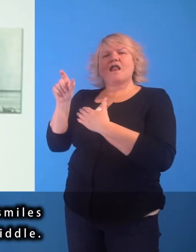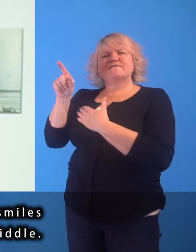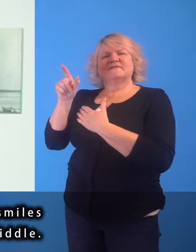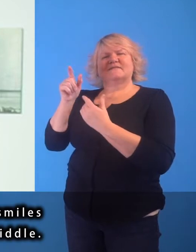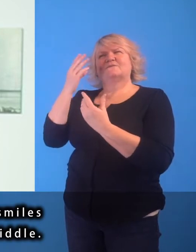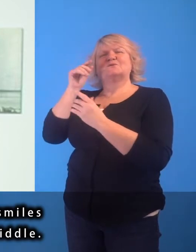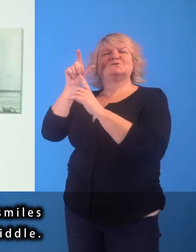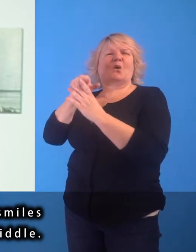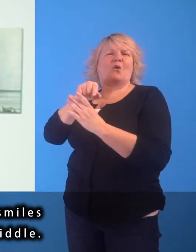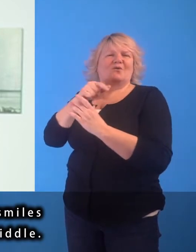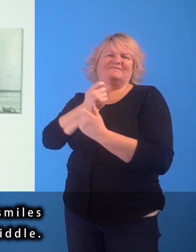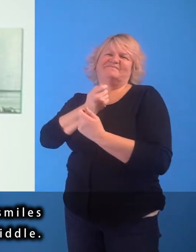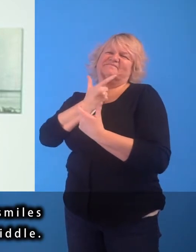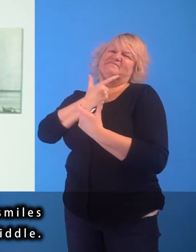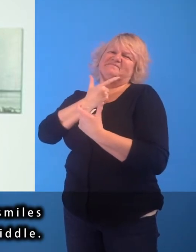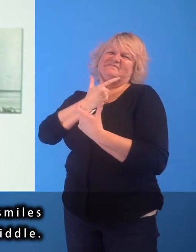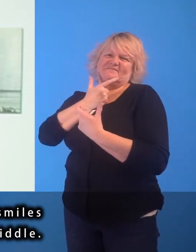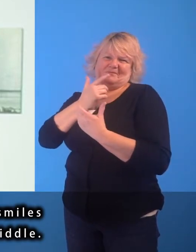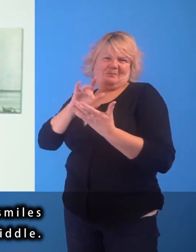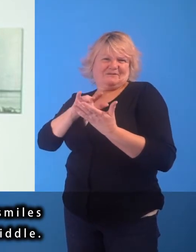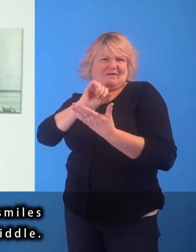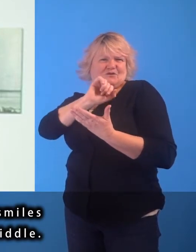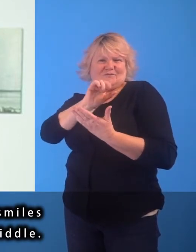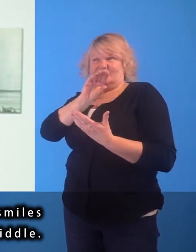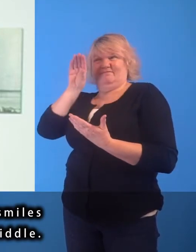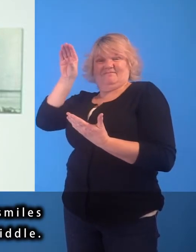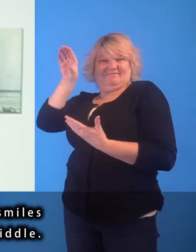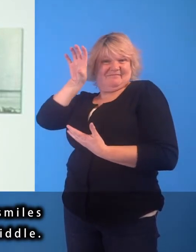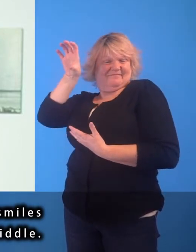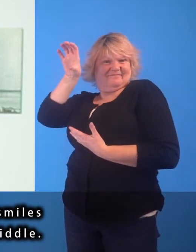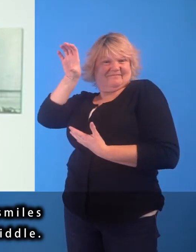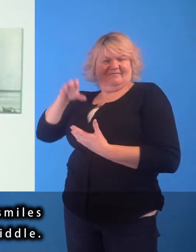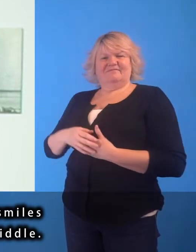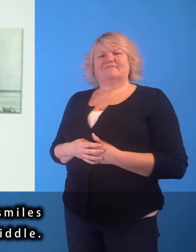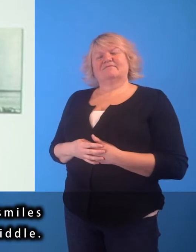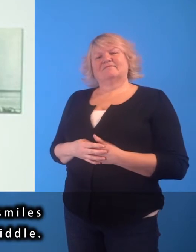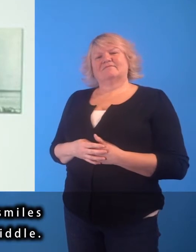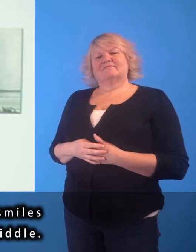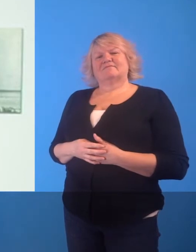The solemn figure in the photo smiles in the painting of her in the middle.